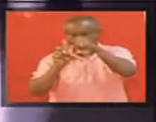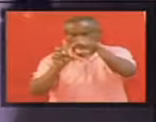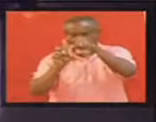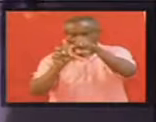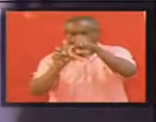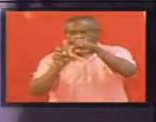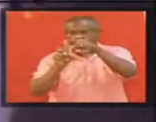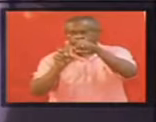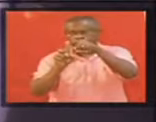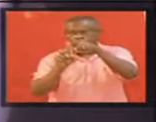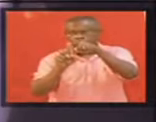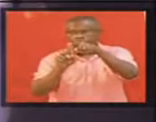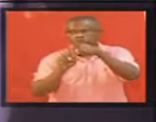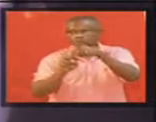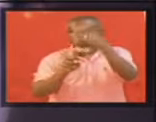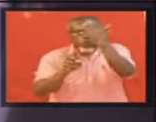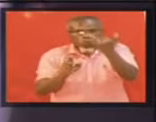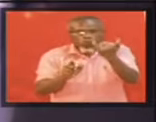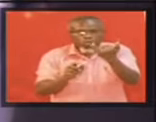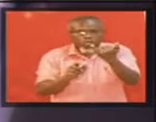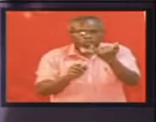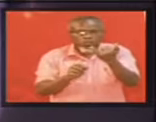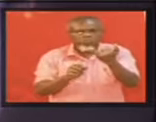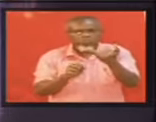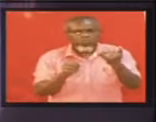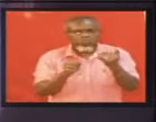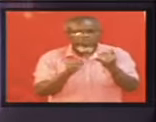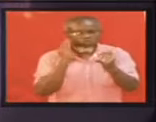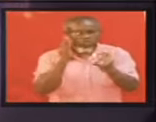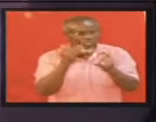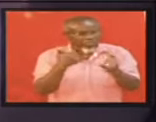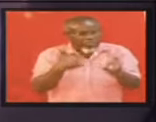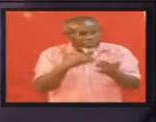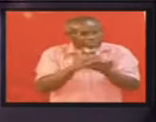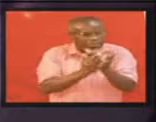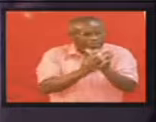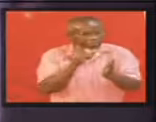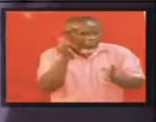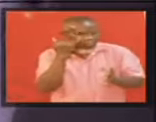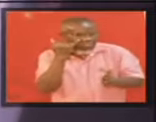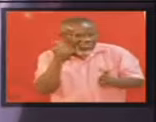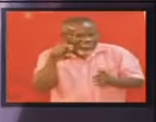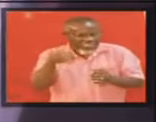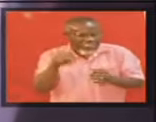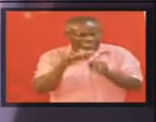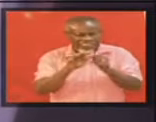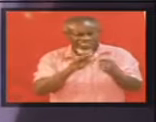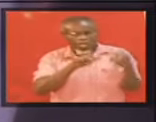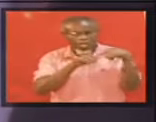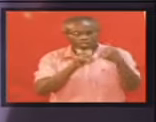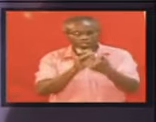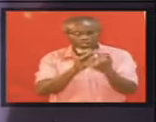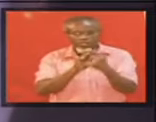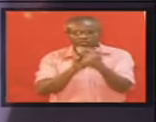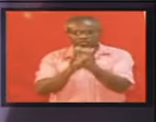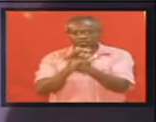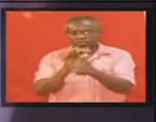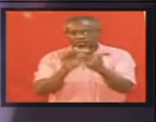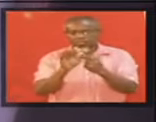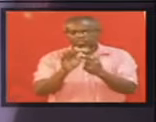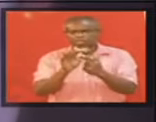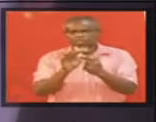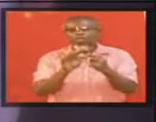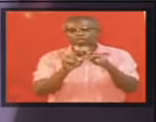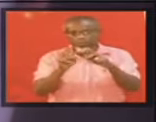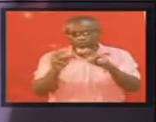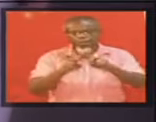because the other fingers tend to have a little more errors in reading, but your index finger is the preferred finger, but